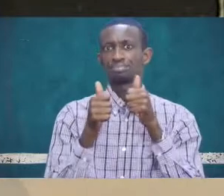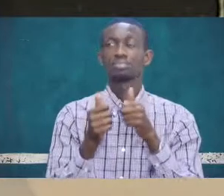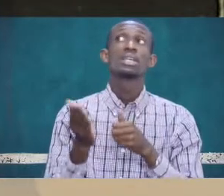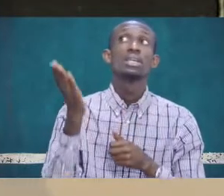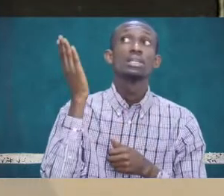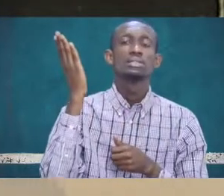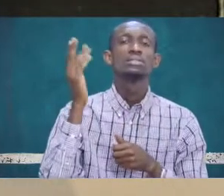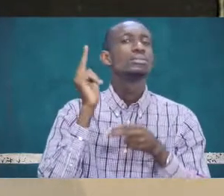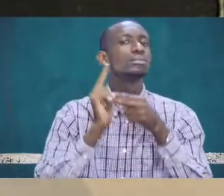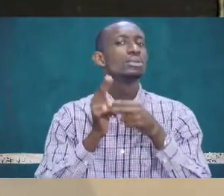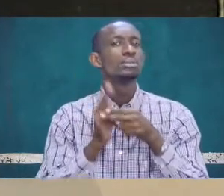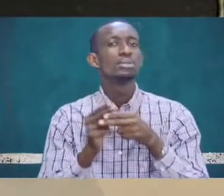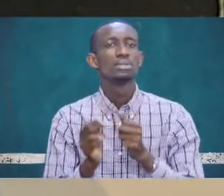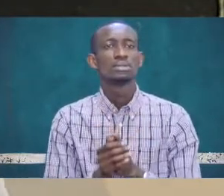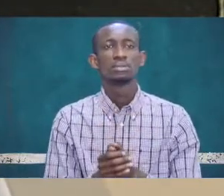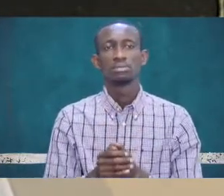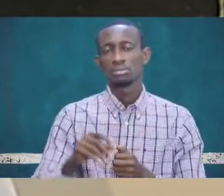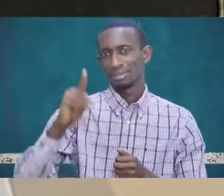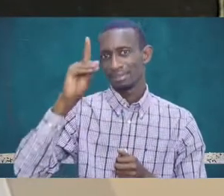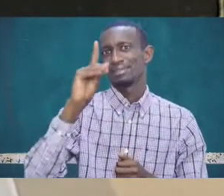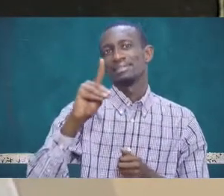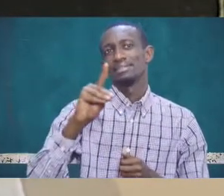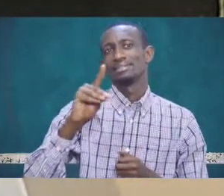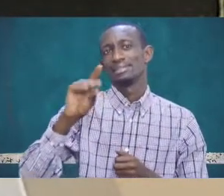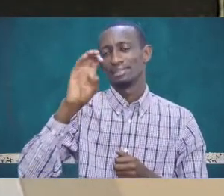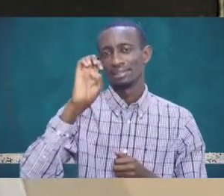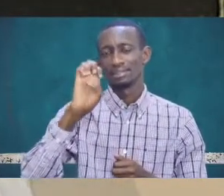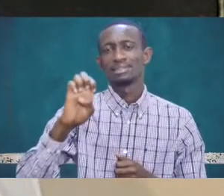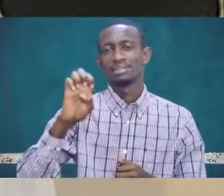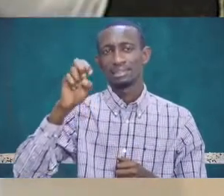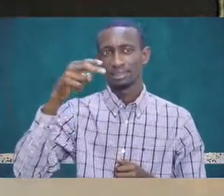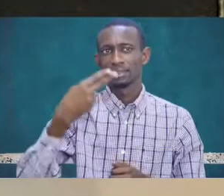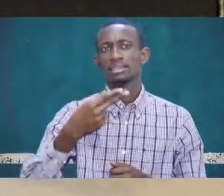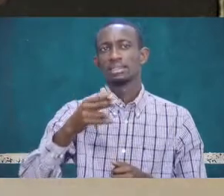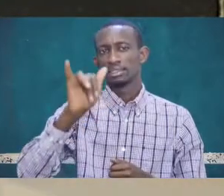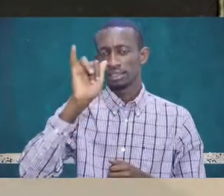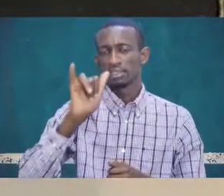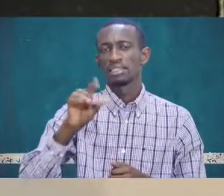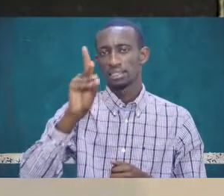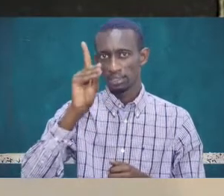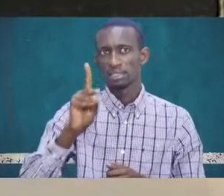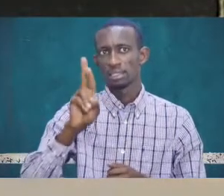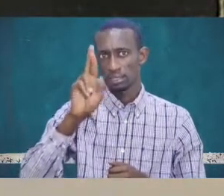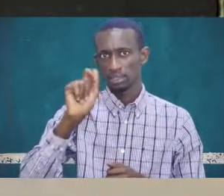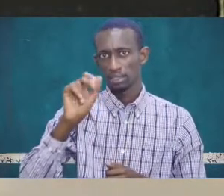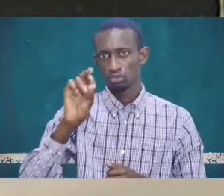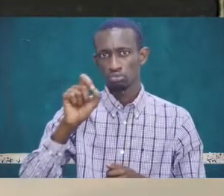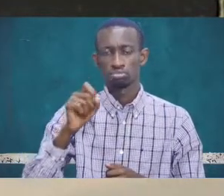reaction, we called it dehydration reaction. Dehydration means removal of